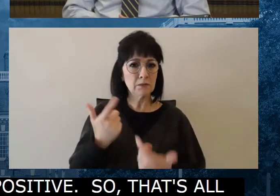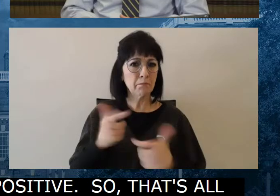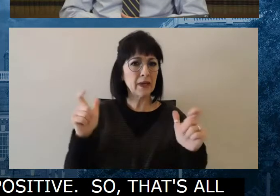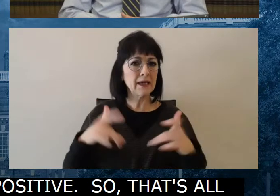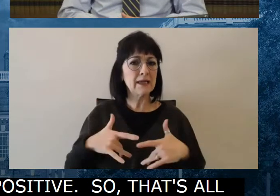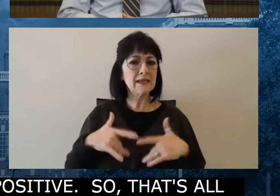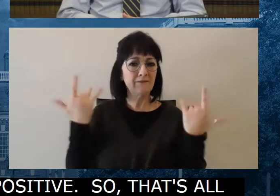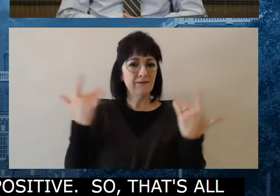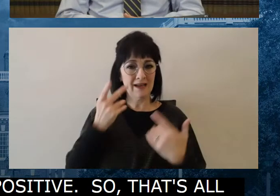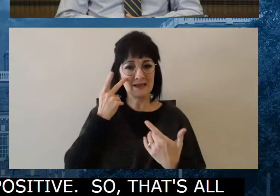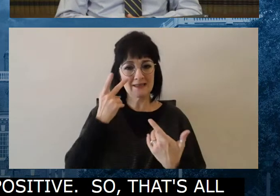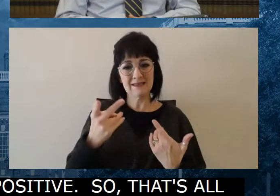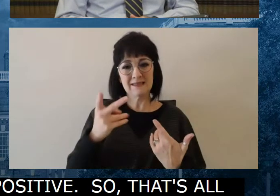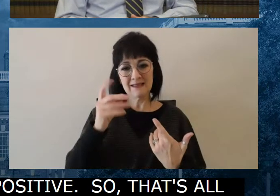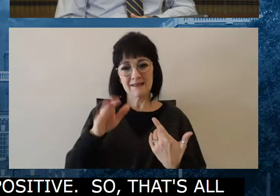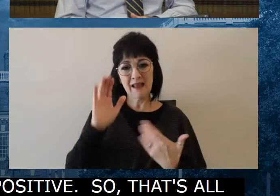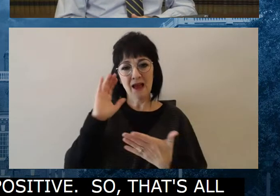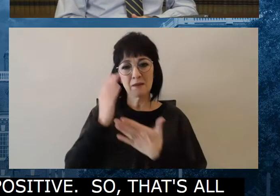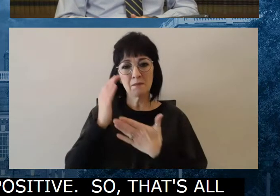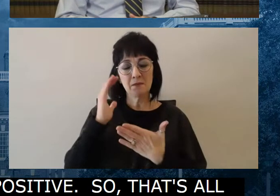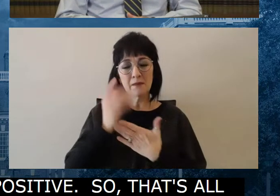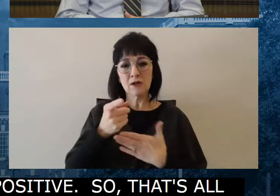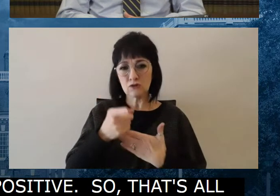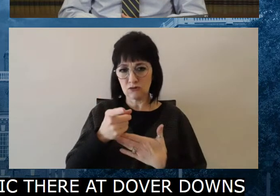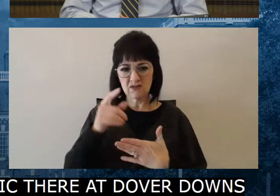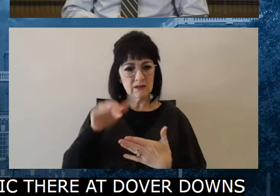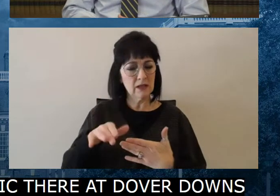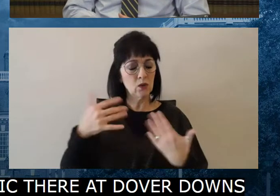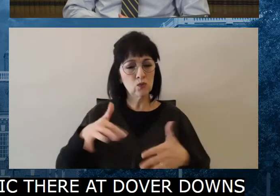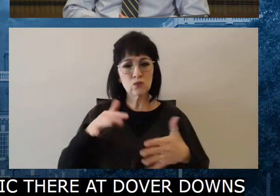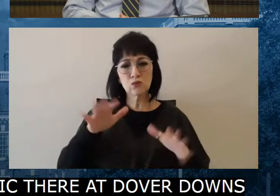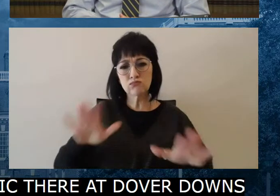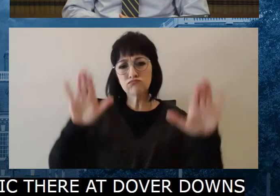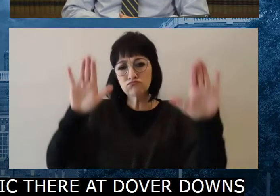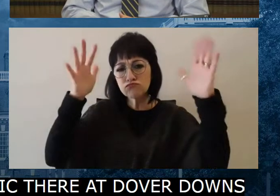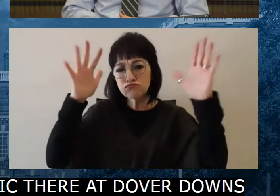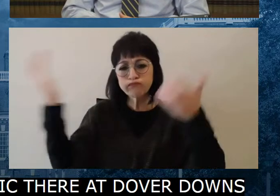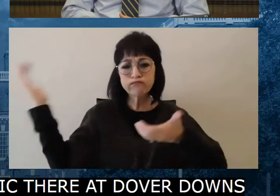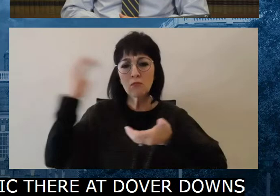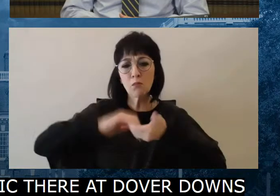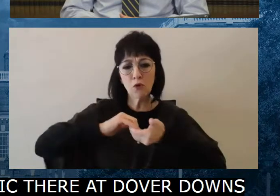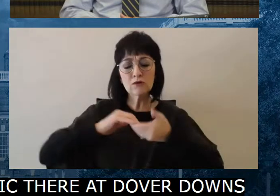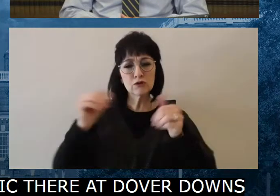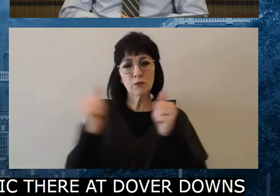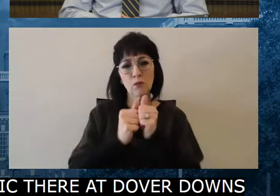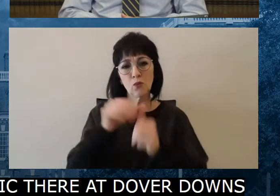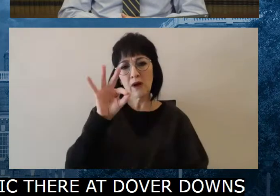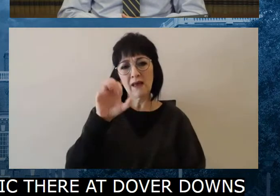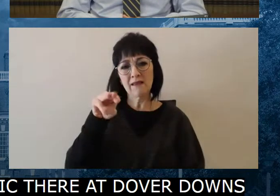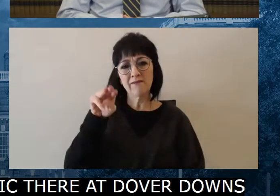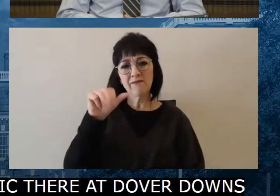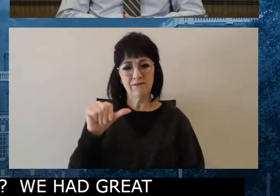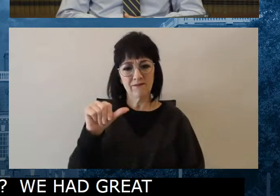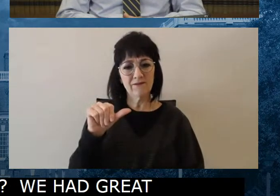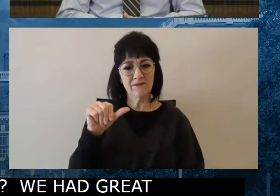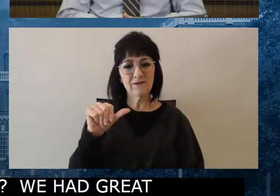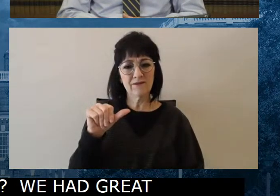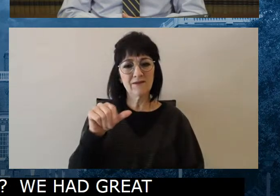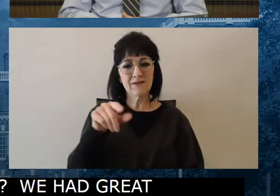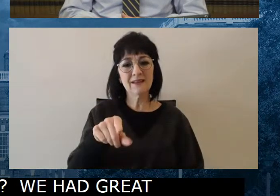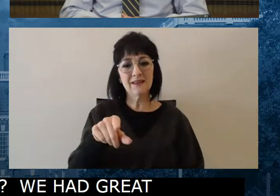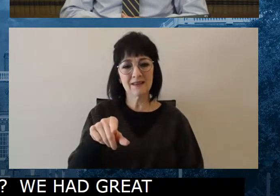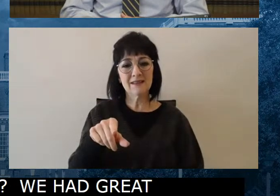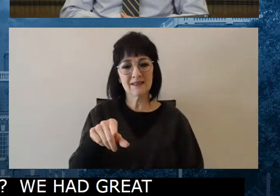slide? We had great partnership from FEMA. Tim here in the yellow, Range Slicker, did